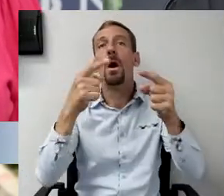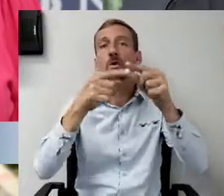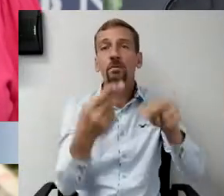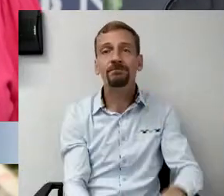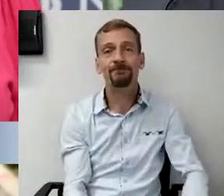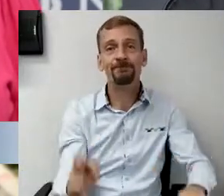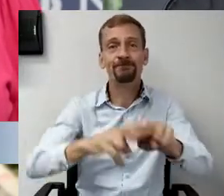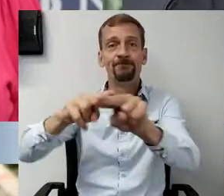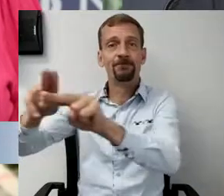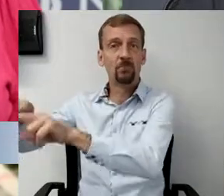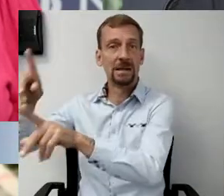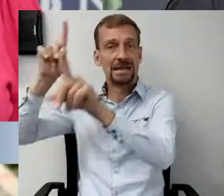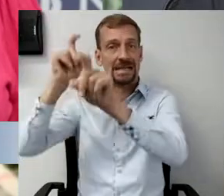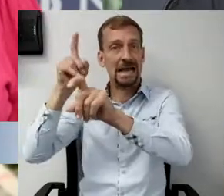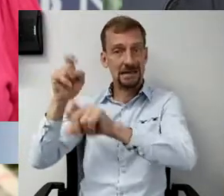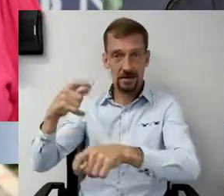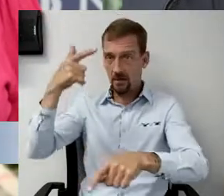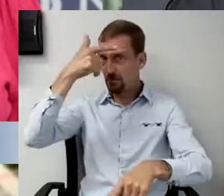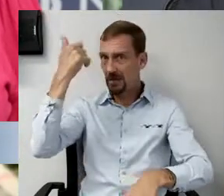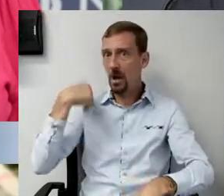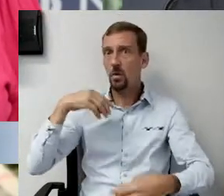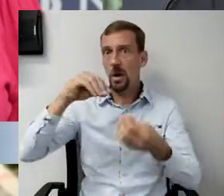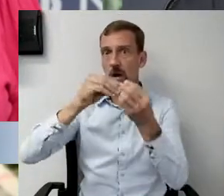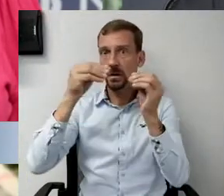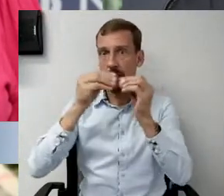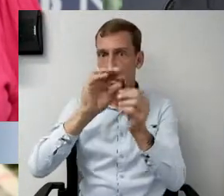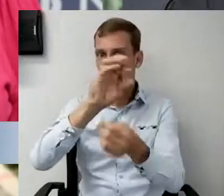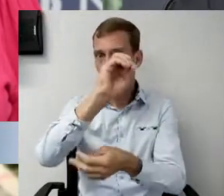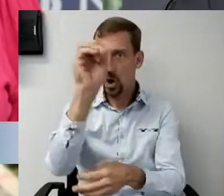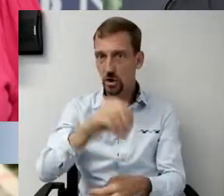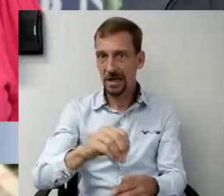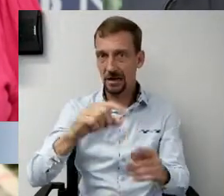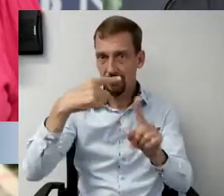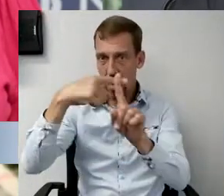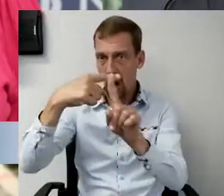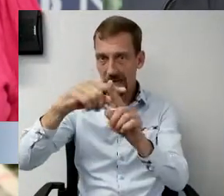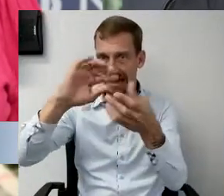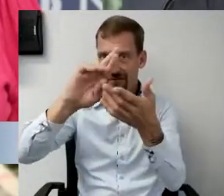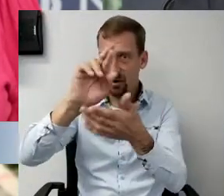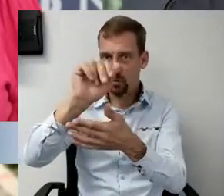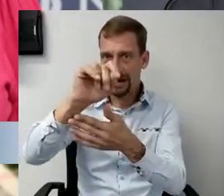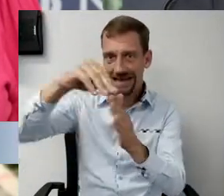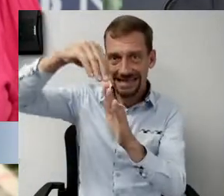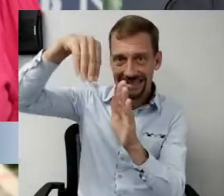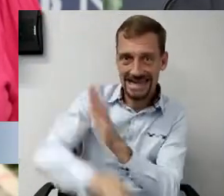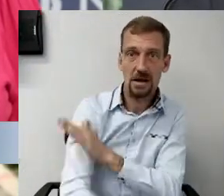because that is one way you get the positivity rate down, is you do a lot more testing.